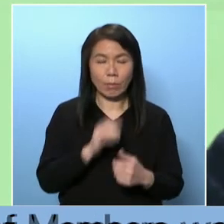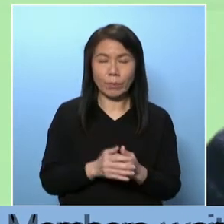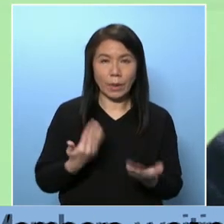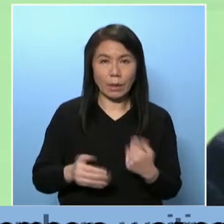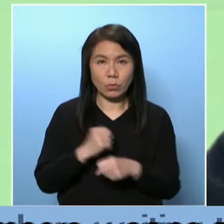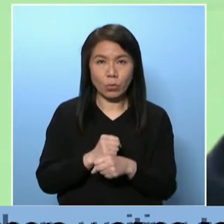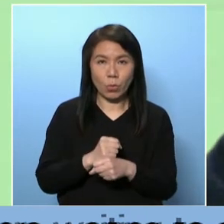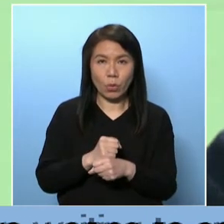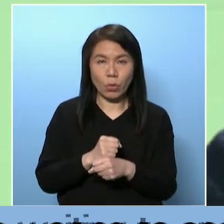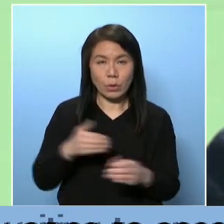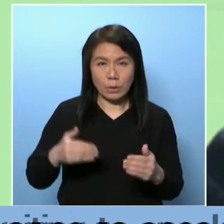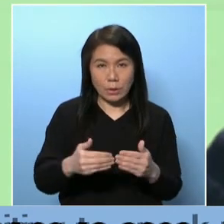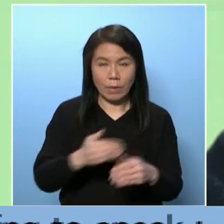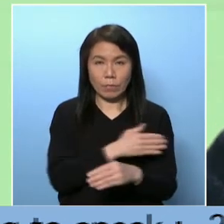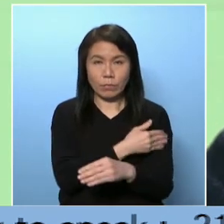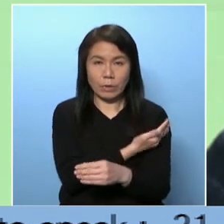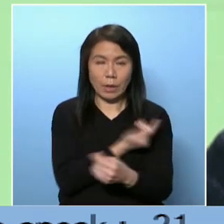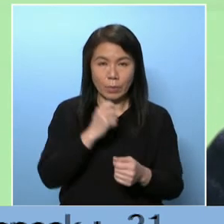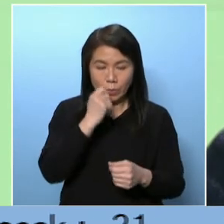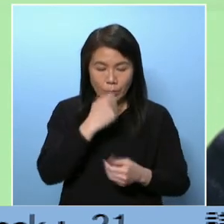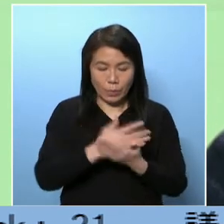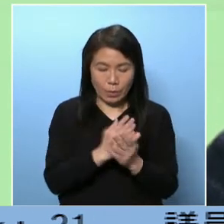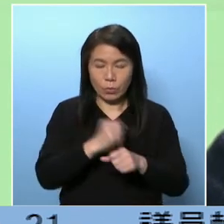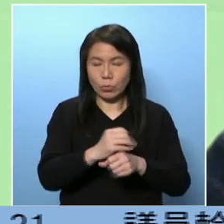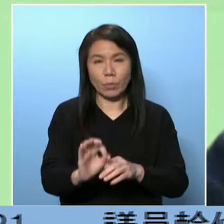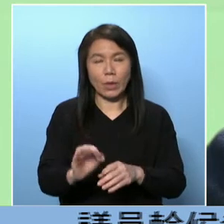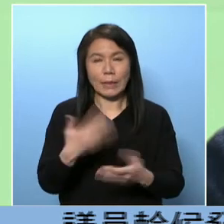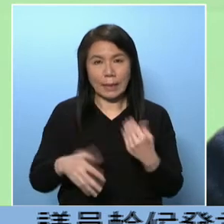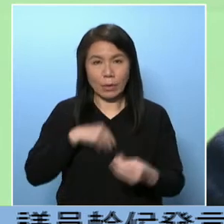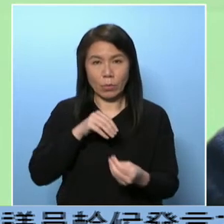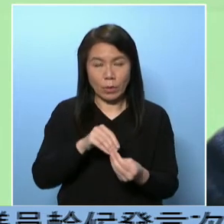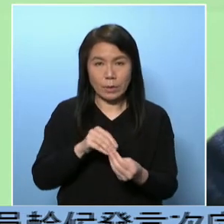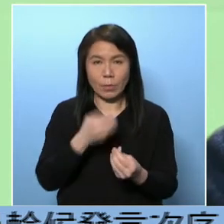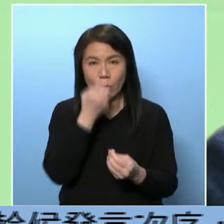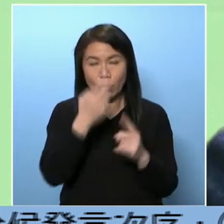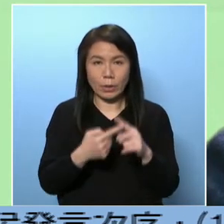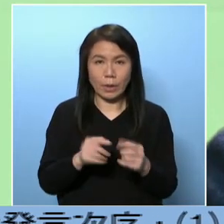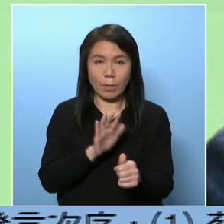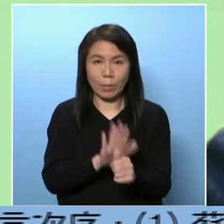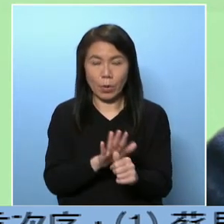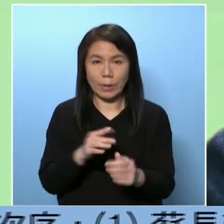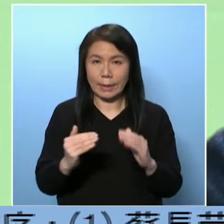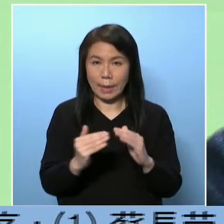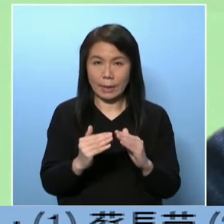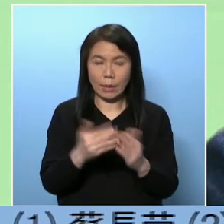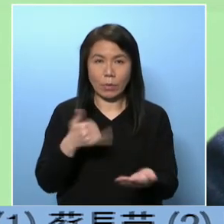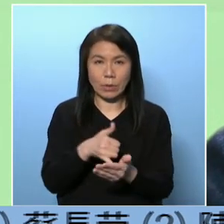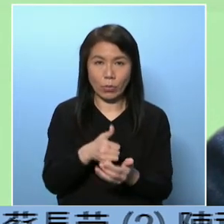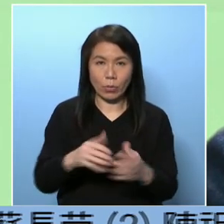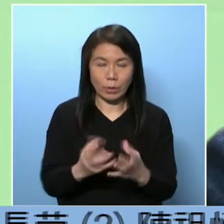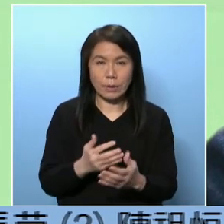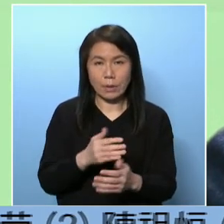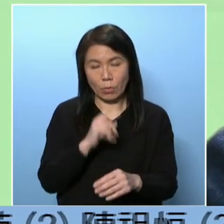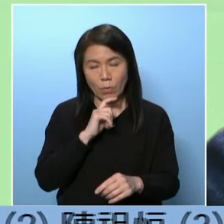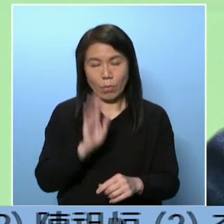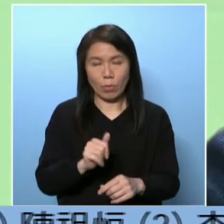my friends in the religious groups. Yes, we might not be able to share out the workload at the front line